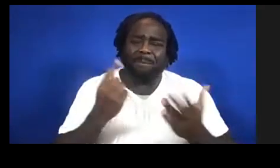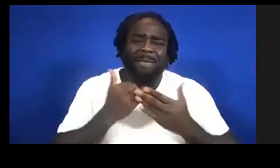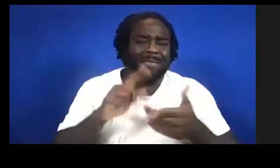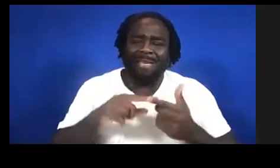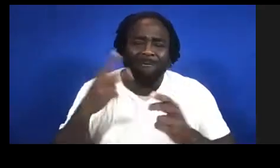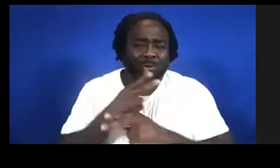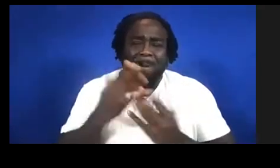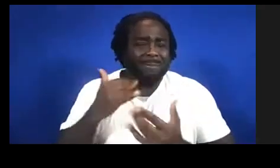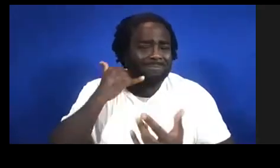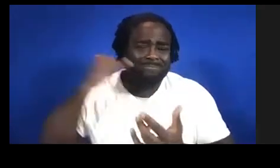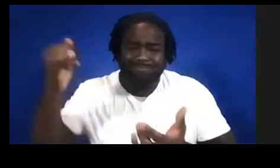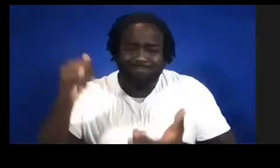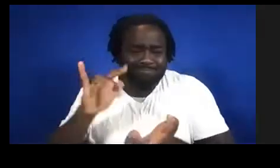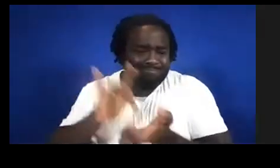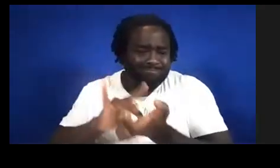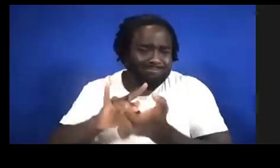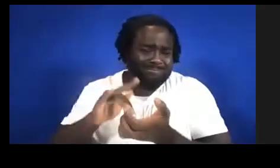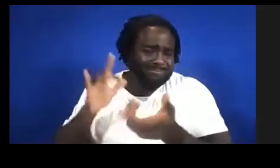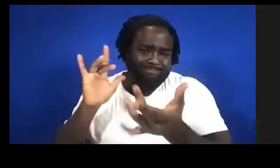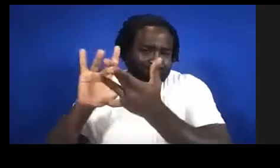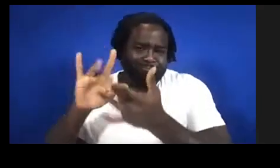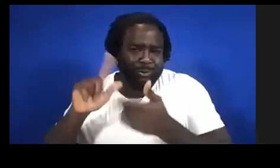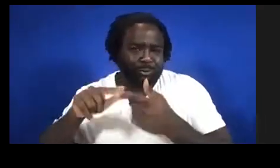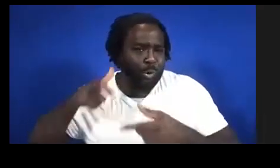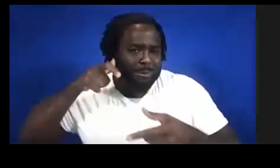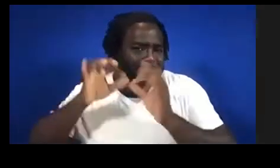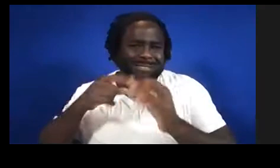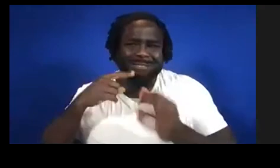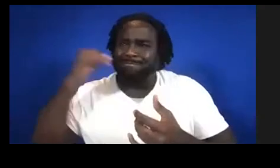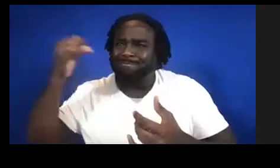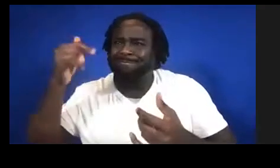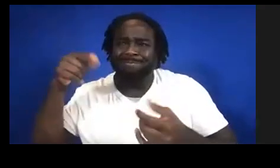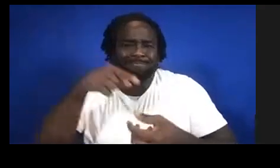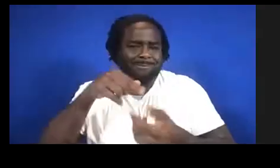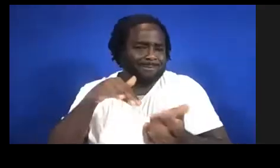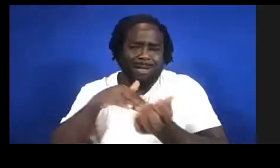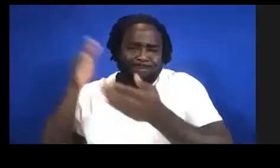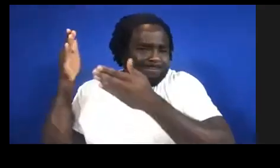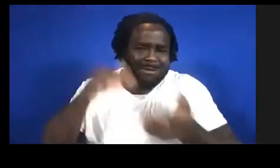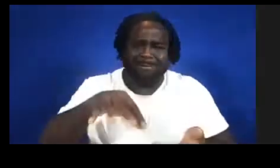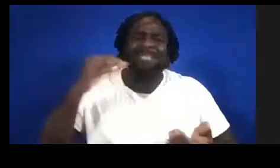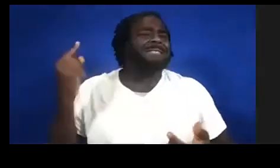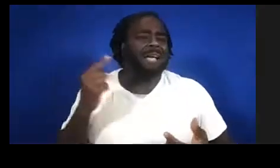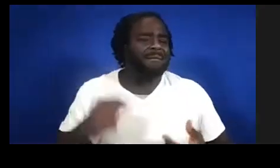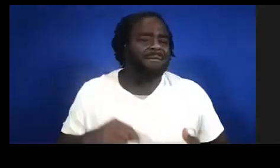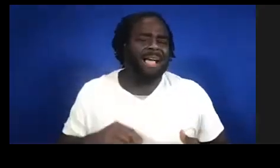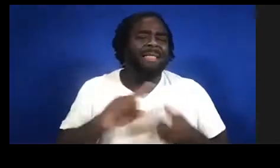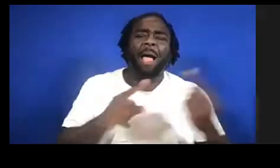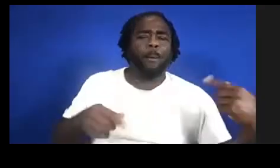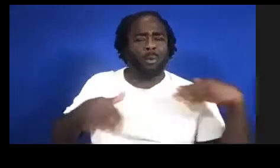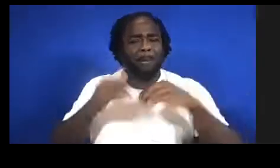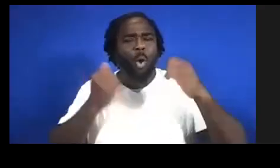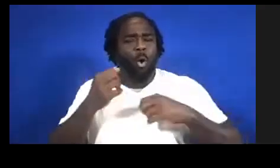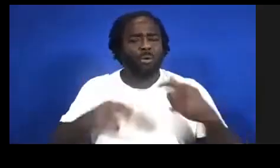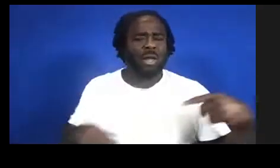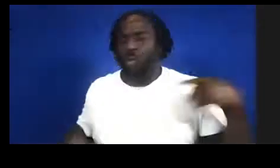deer. And I wanted to help this deer. Like I wanted to call somebody or, you know, see if I could get someone out